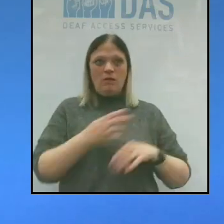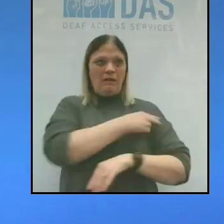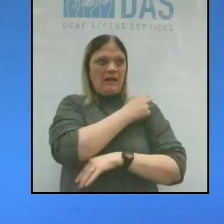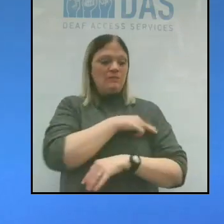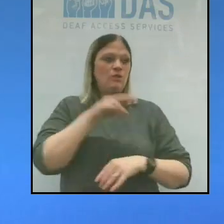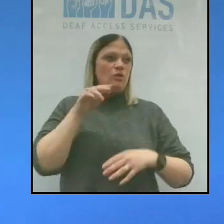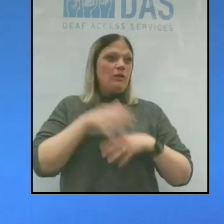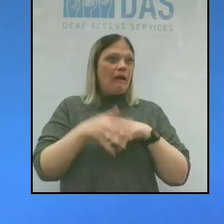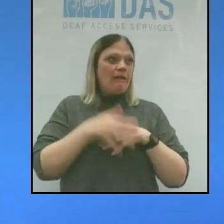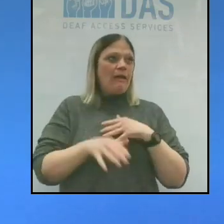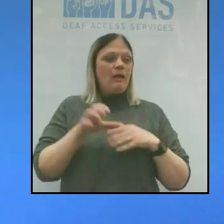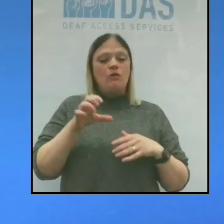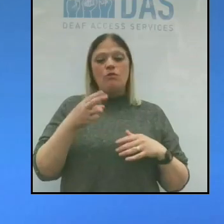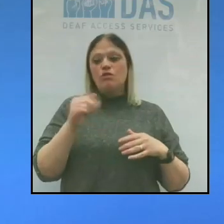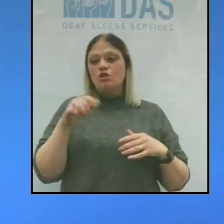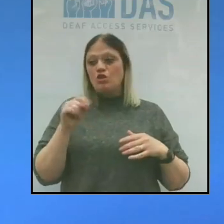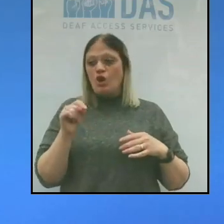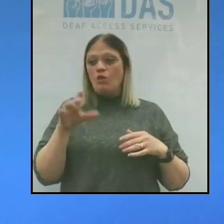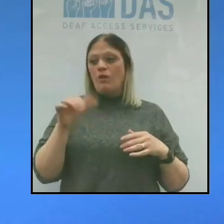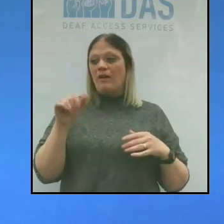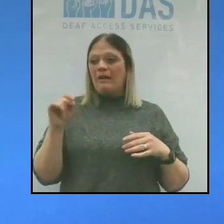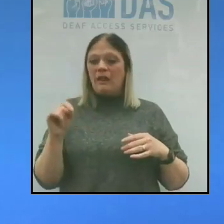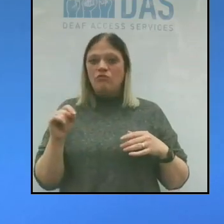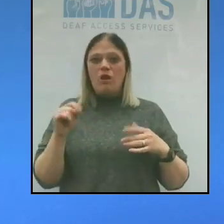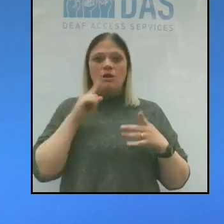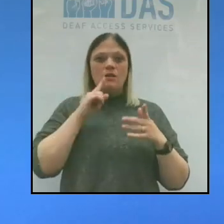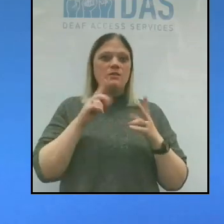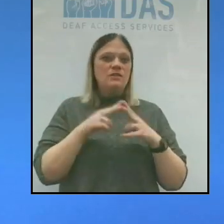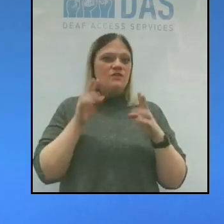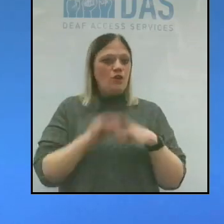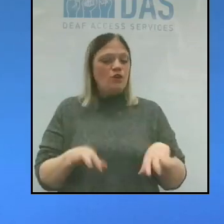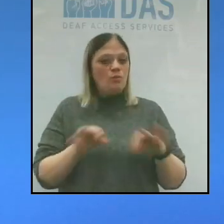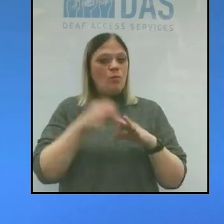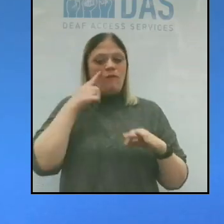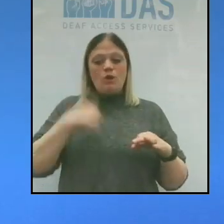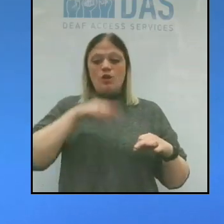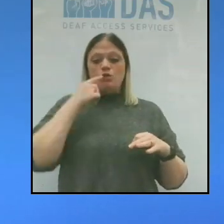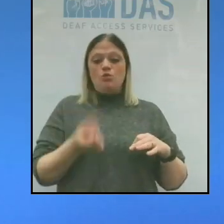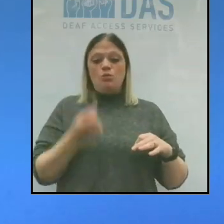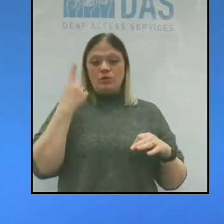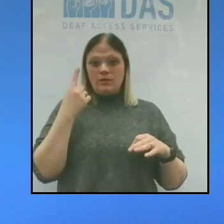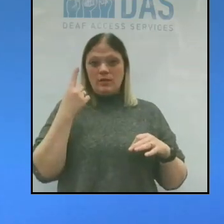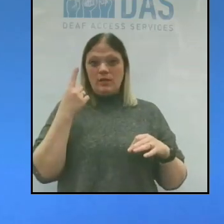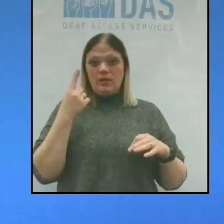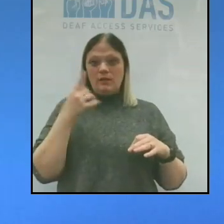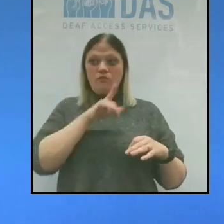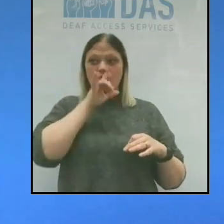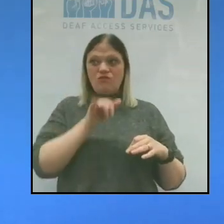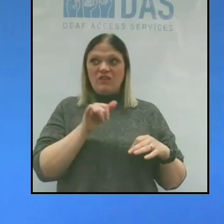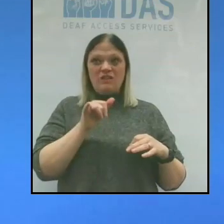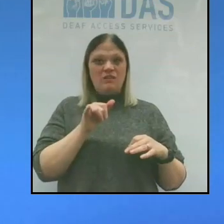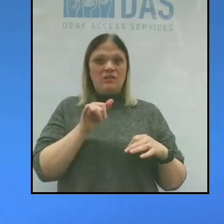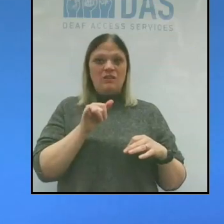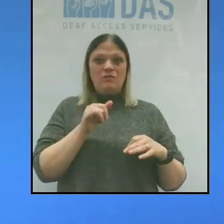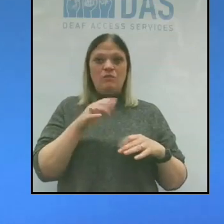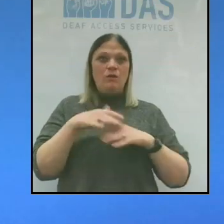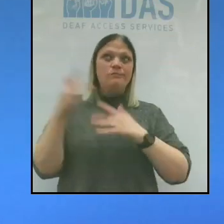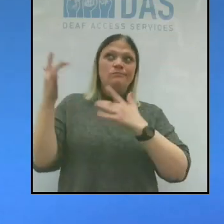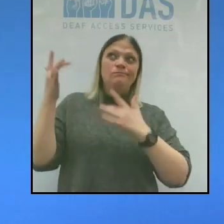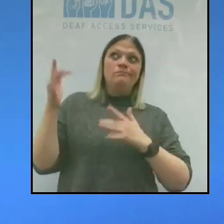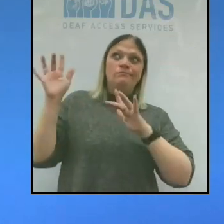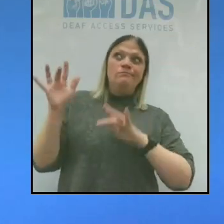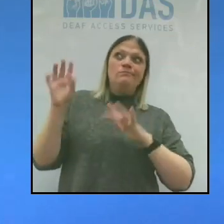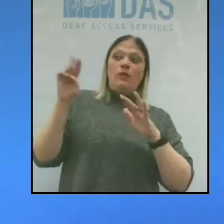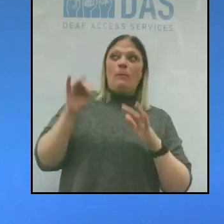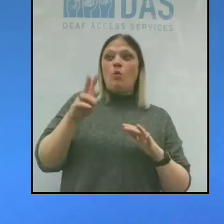County, Chautauqua, Cattaraugus, so I think it's important for us to understand that we're really kind of at the mercy of the data as it pertains to